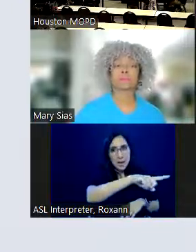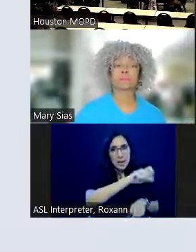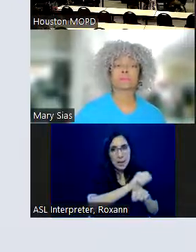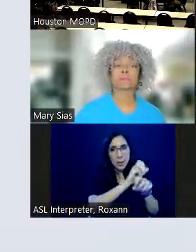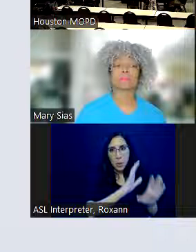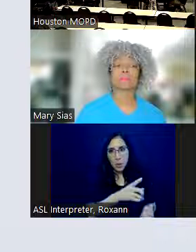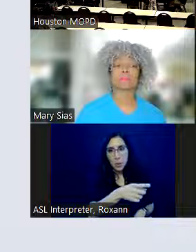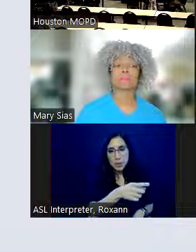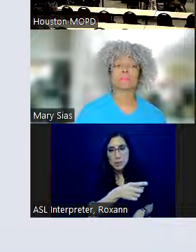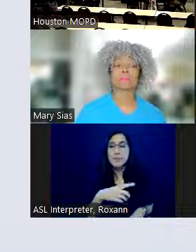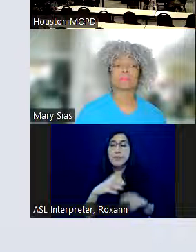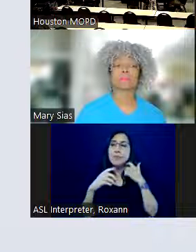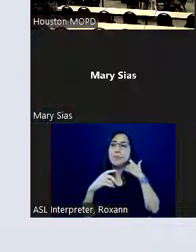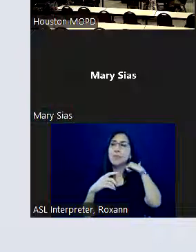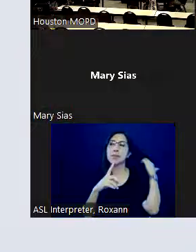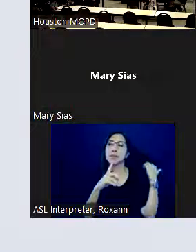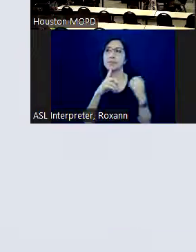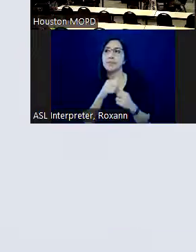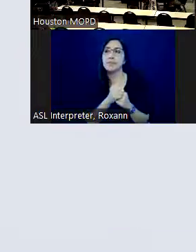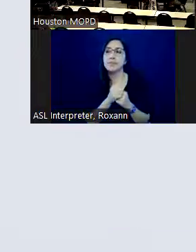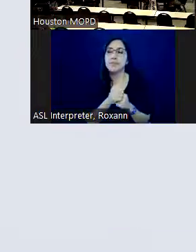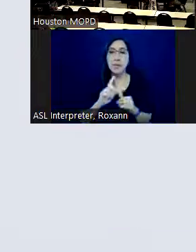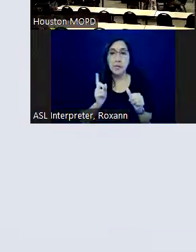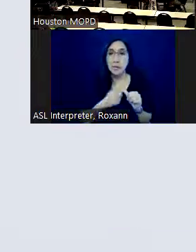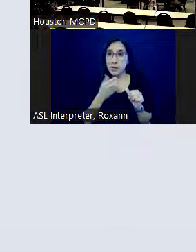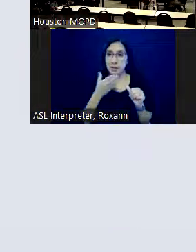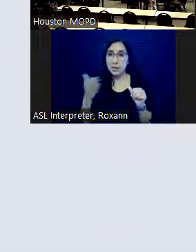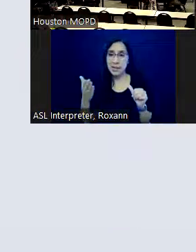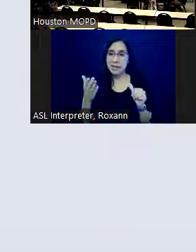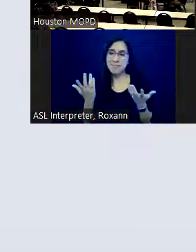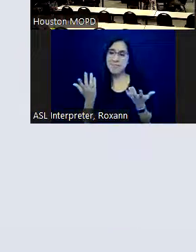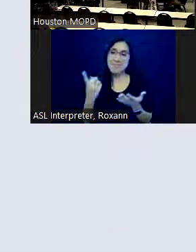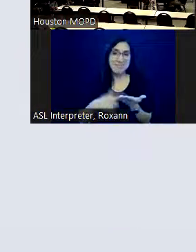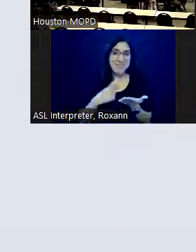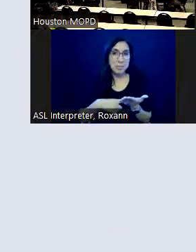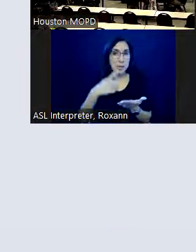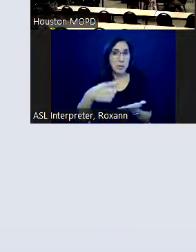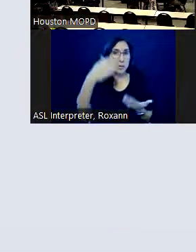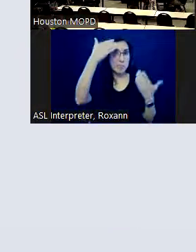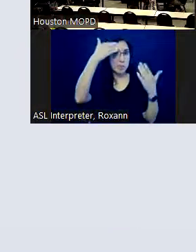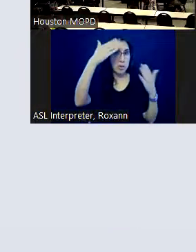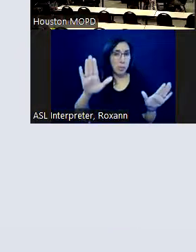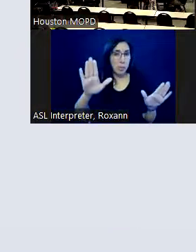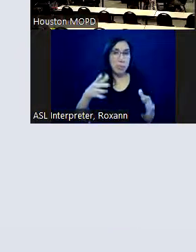the first thing is there are some things that you don't know and won't know, hire an expert.